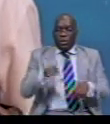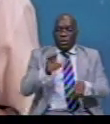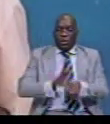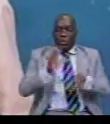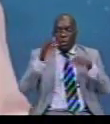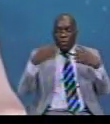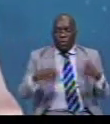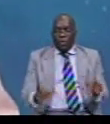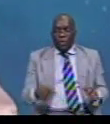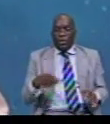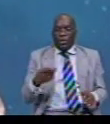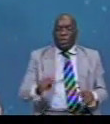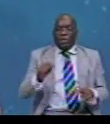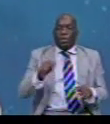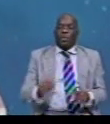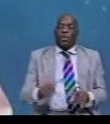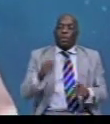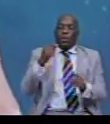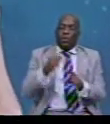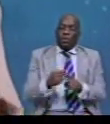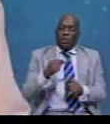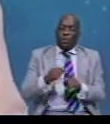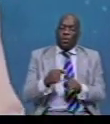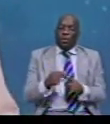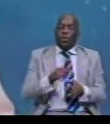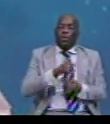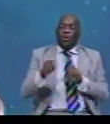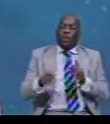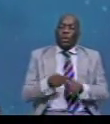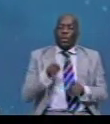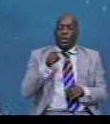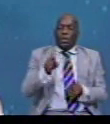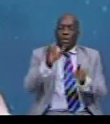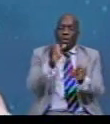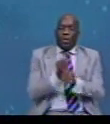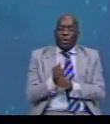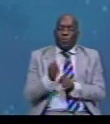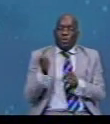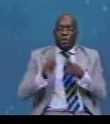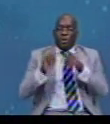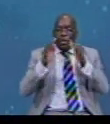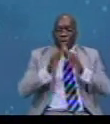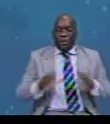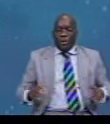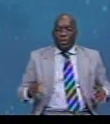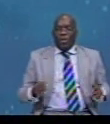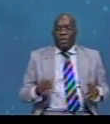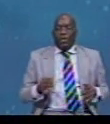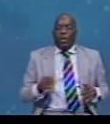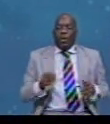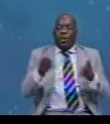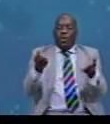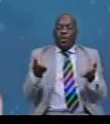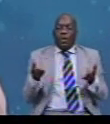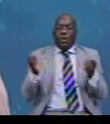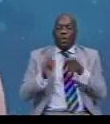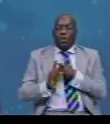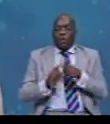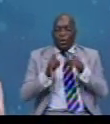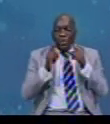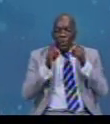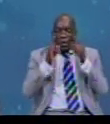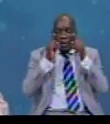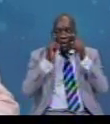some people. I came down. By the time I got to the house, I saw what has happened. I almost shed some tears. But the Lord, at